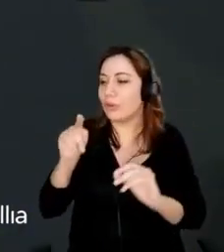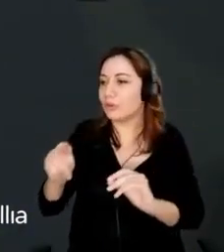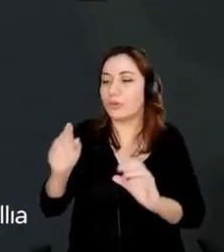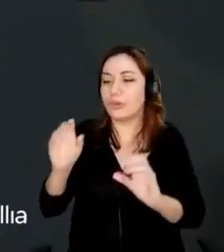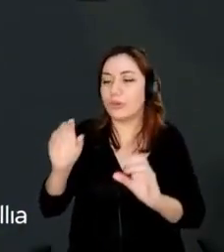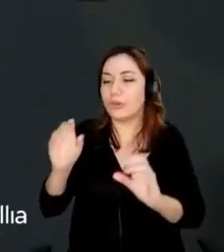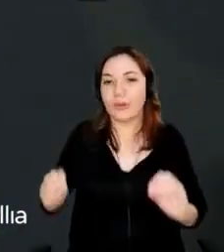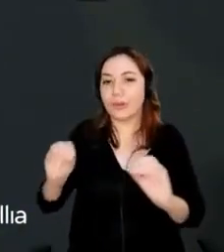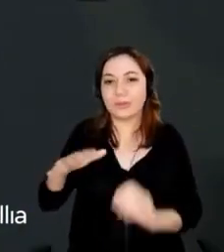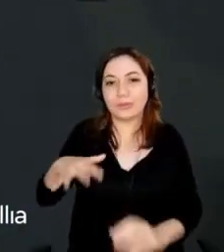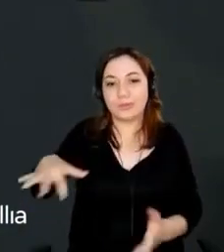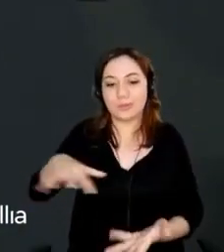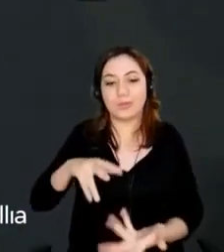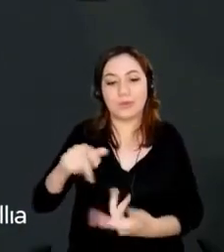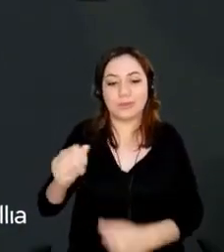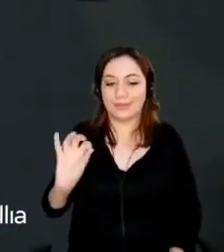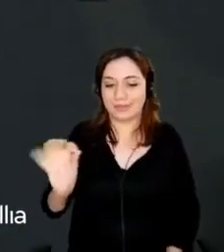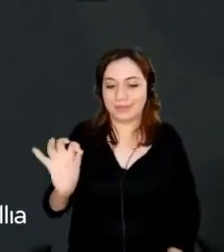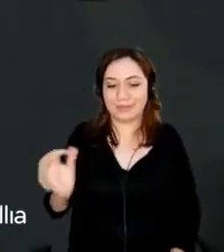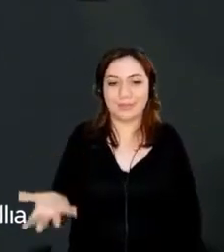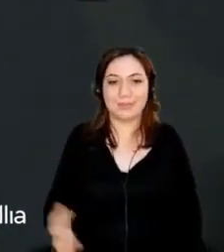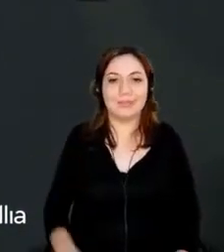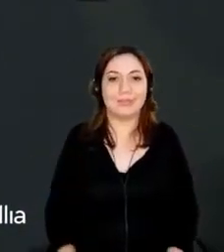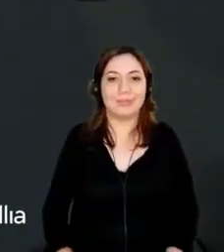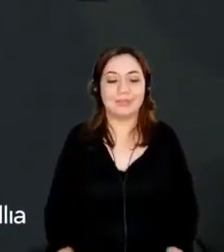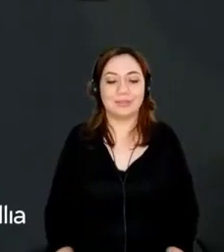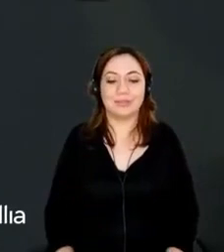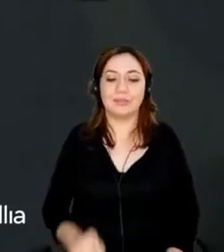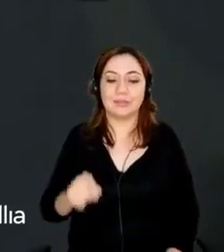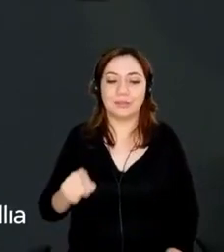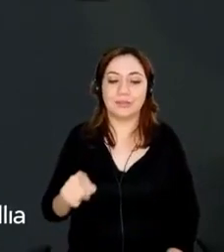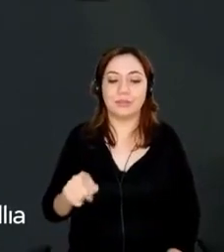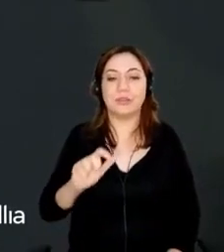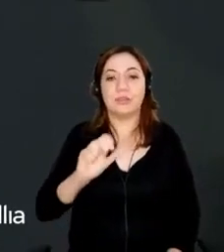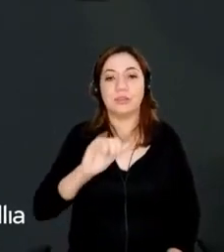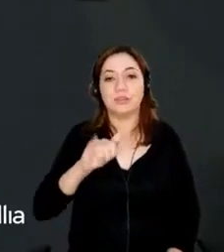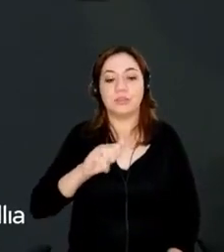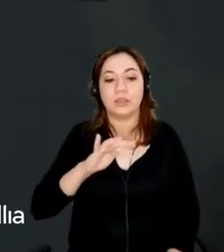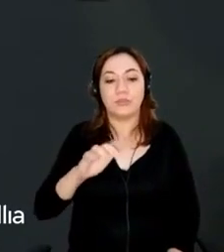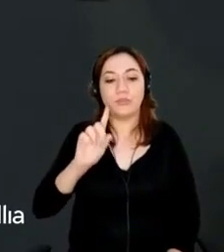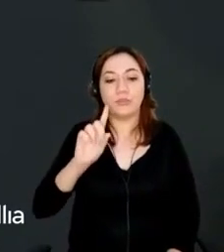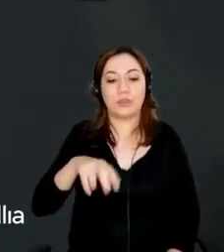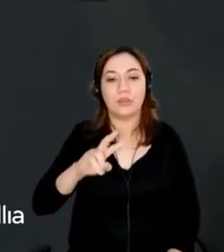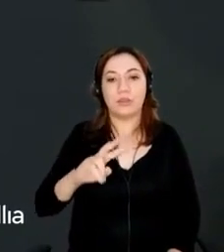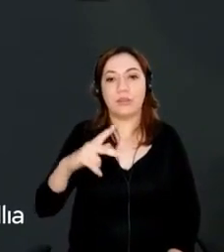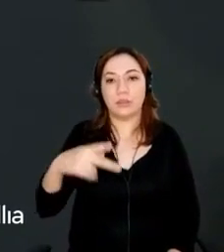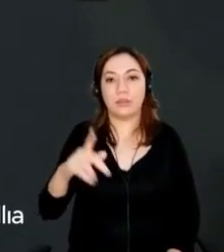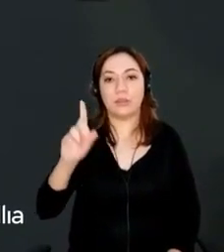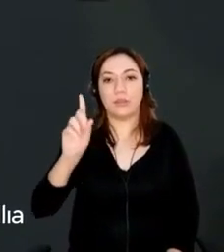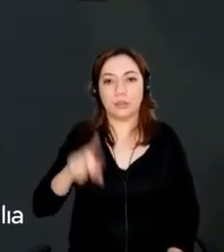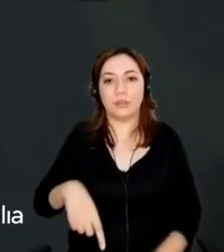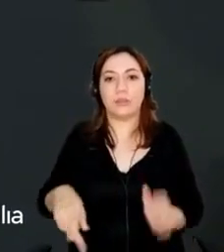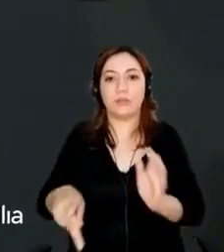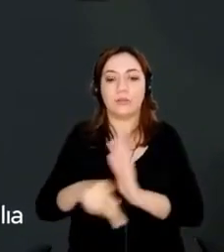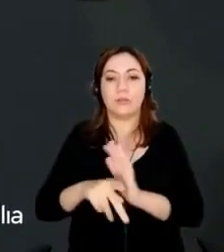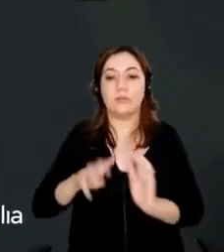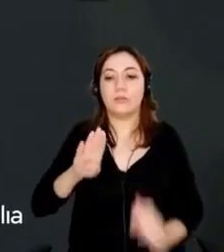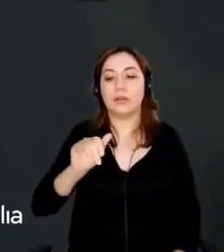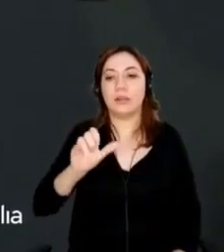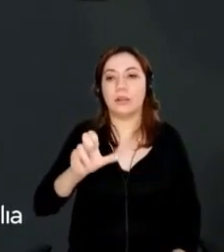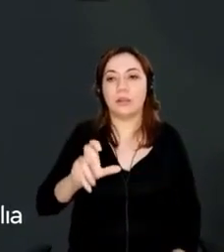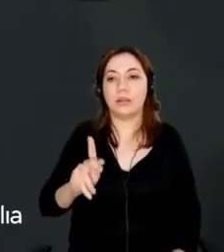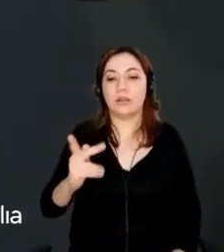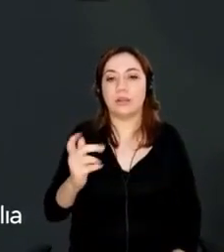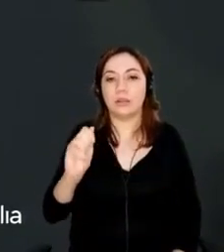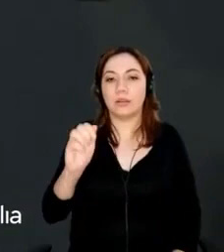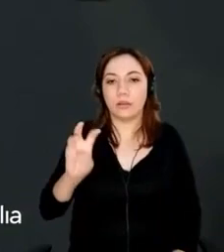done. Jeff Perkins, I'm the VP of Demand Gen at Blackhawk Network, and basically my team and